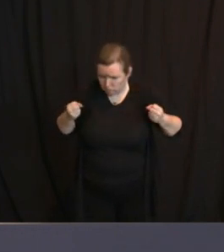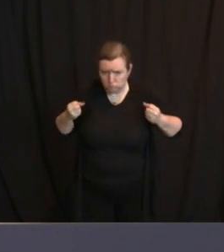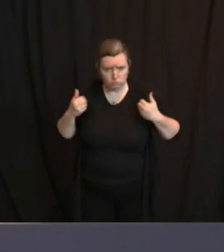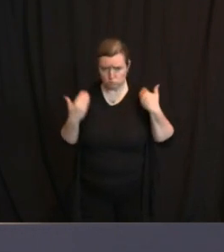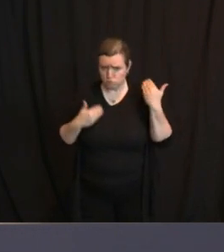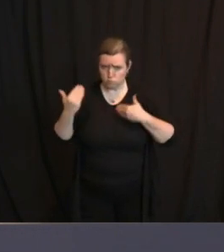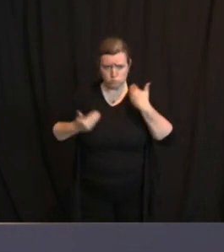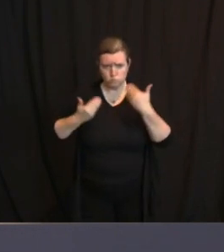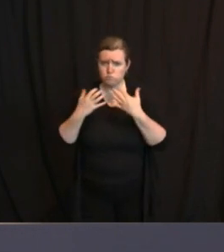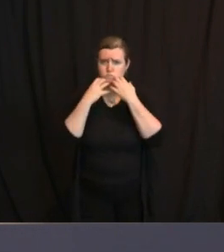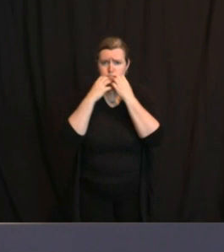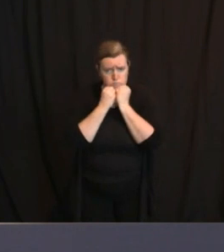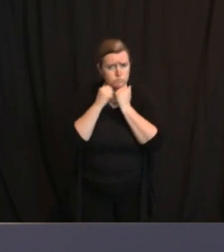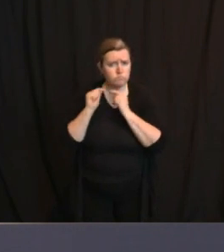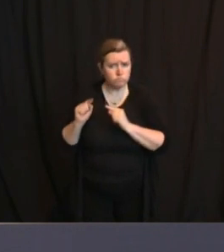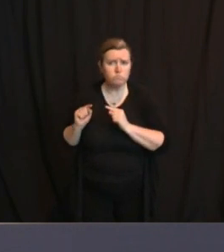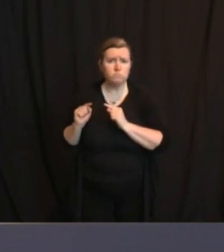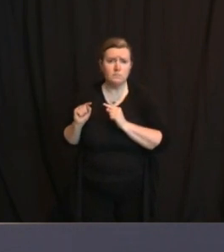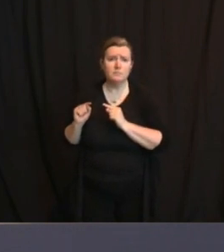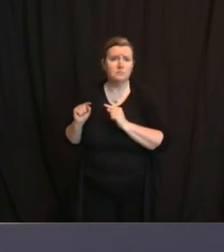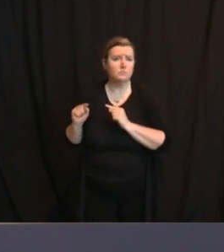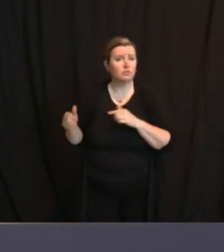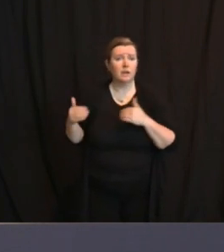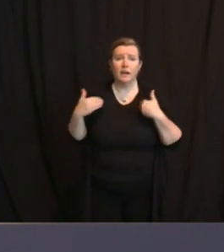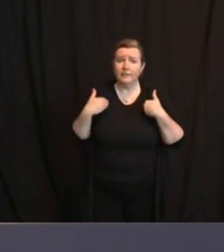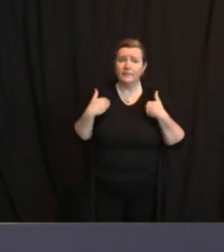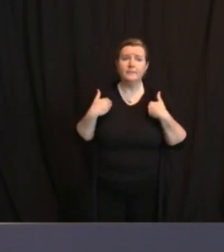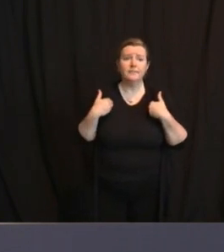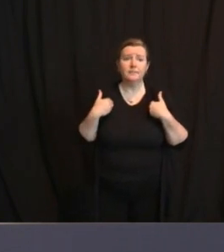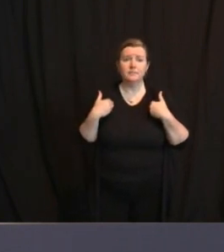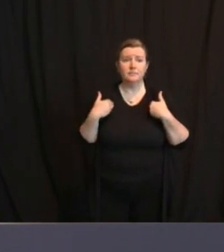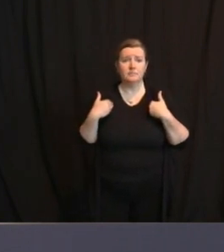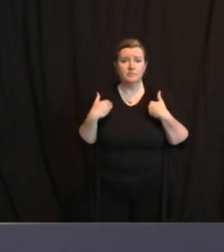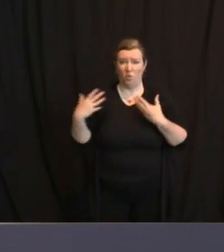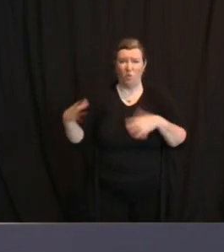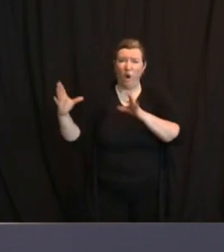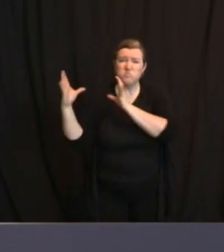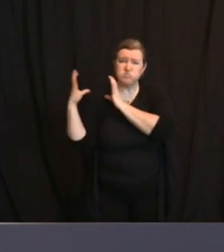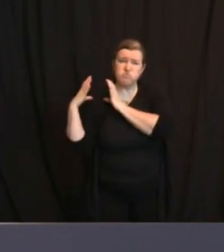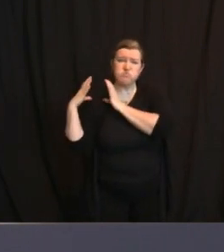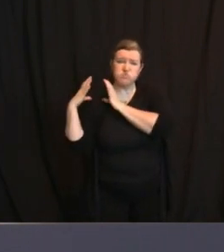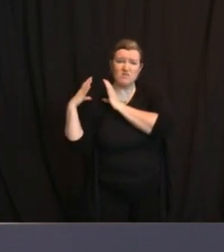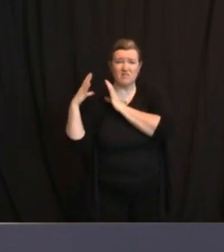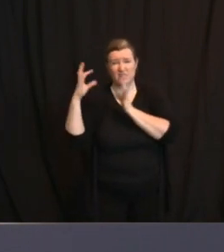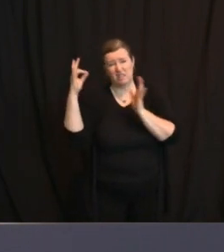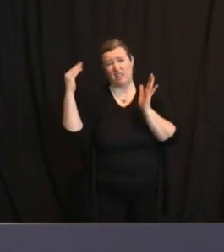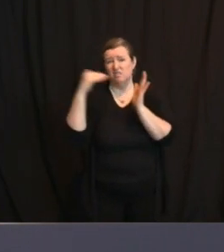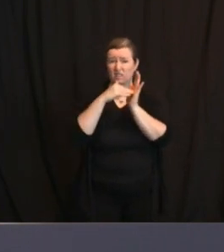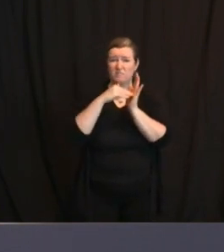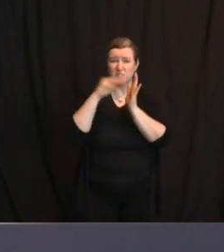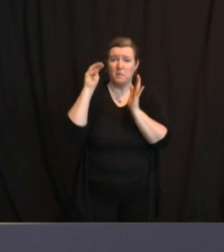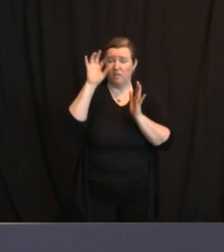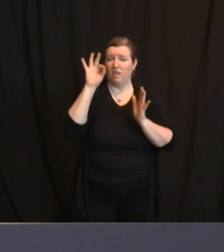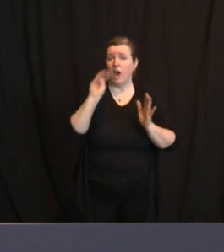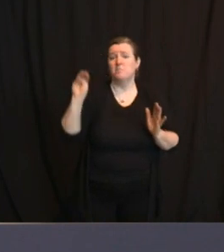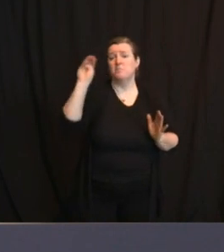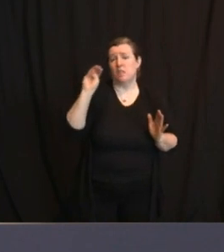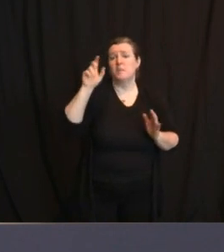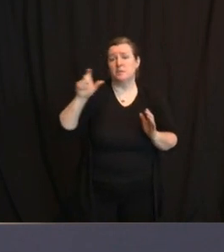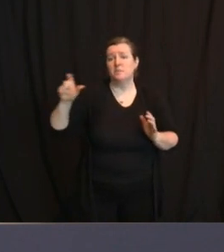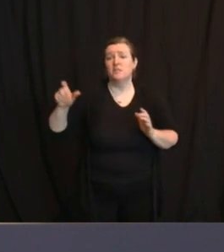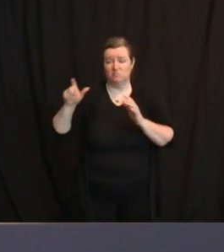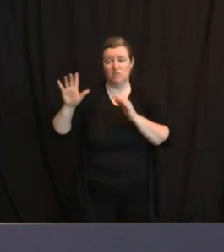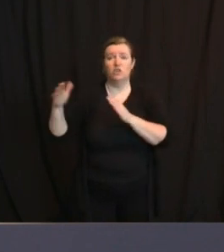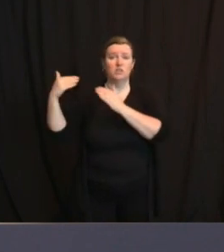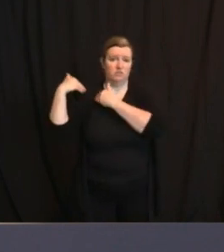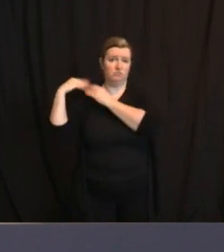extraordinary, with literally the weight of the lives of 9 million people on her shoulders, morning, noon, and